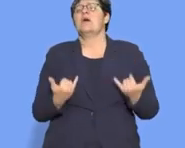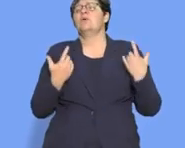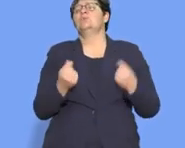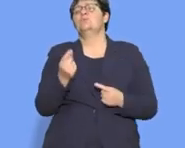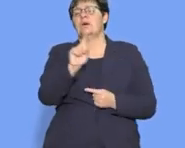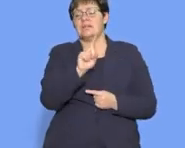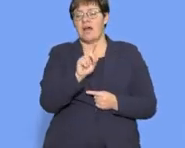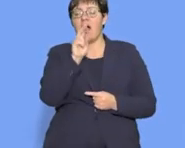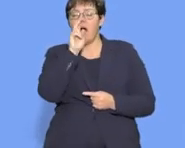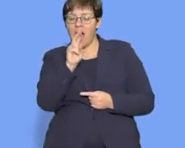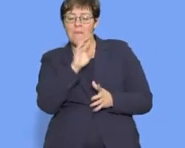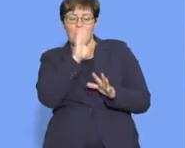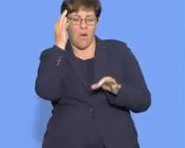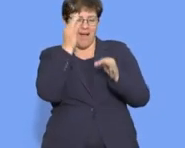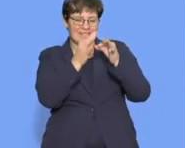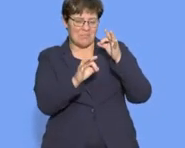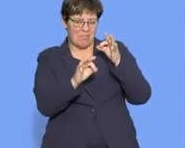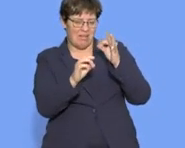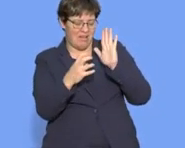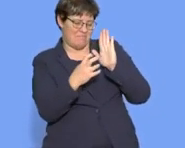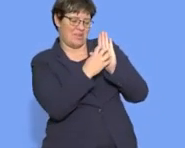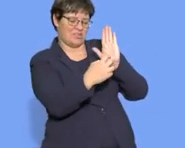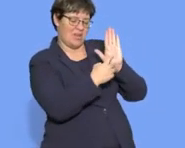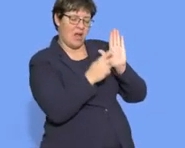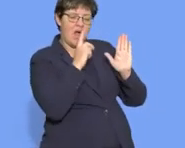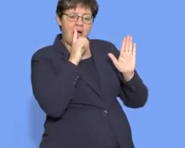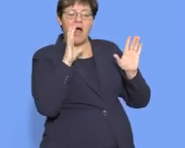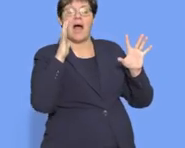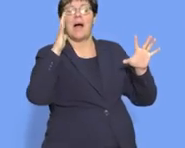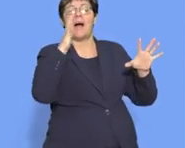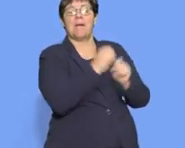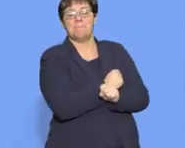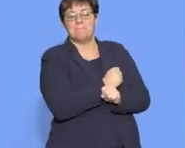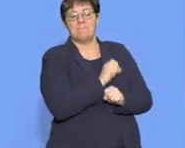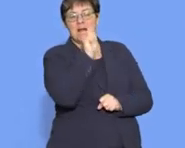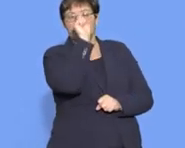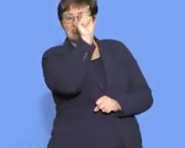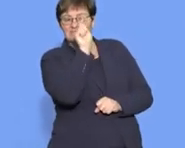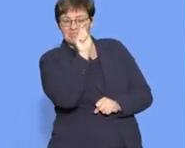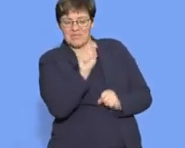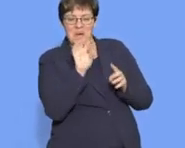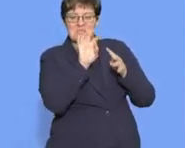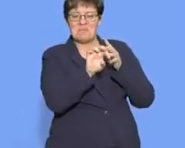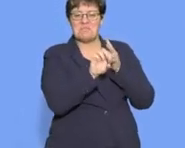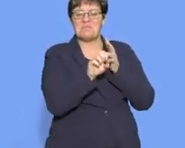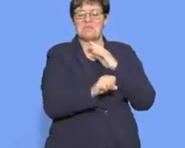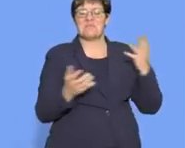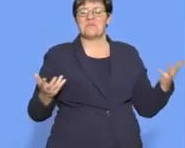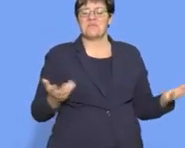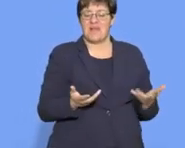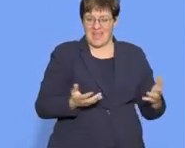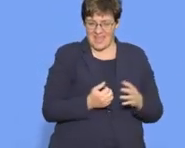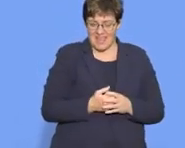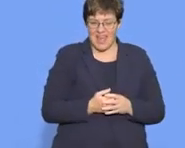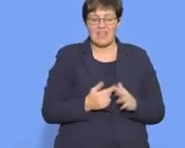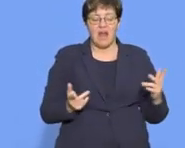at a simpler diagram which simply shows us where the different types of tissues are found, and hopefully that will make